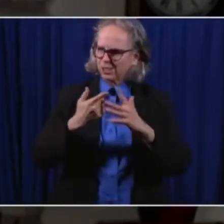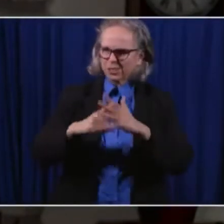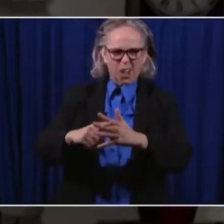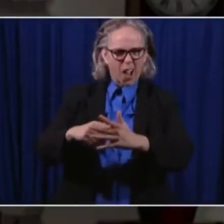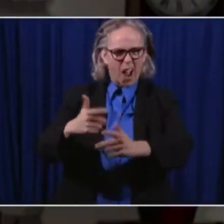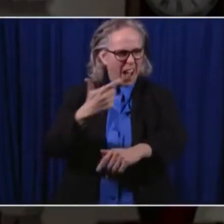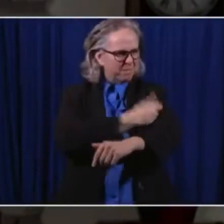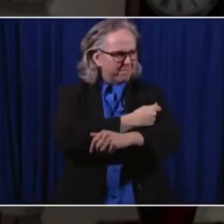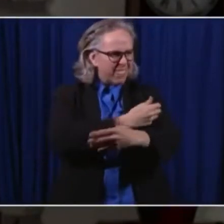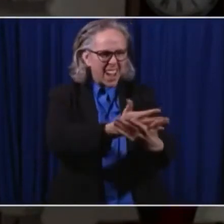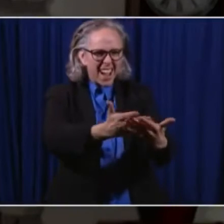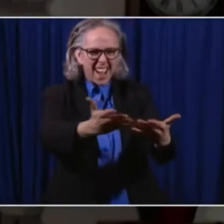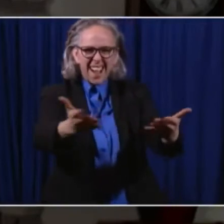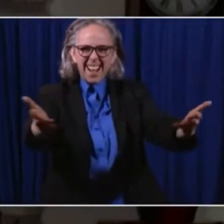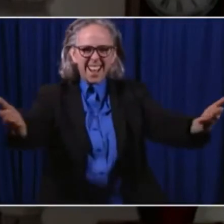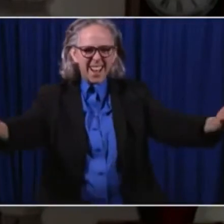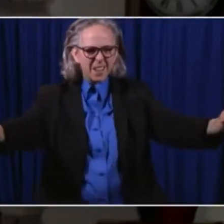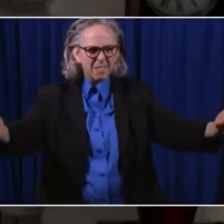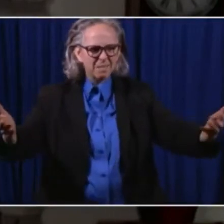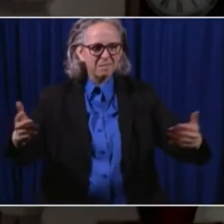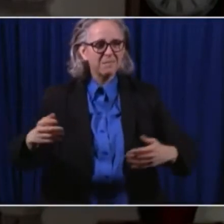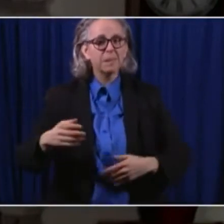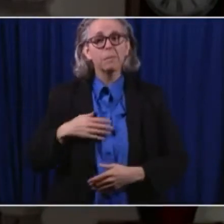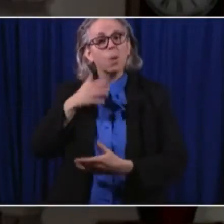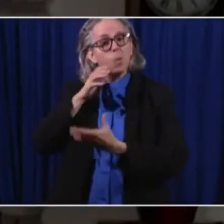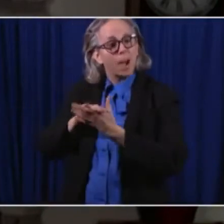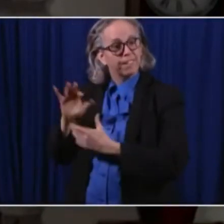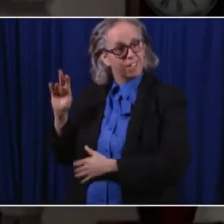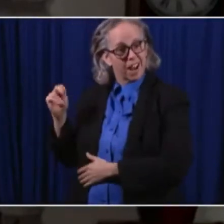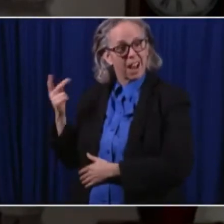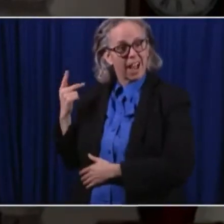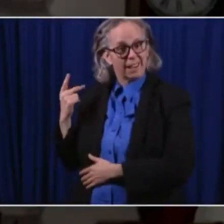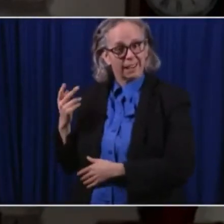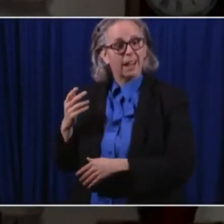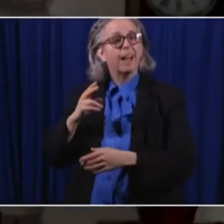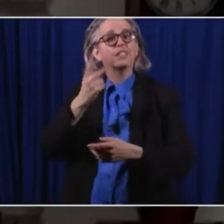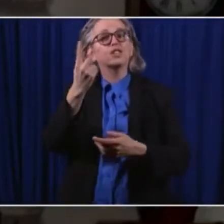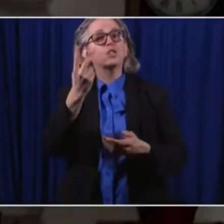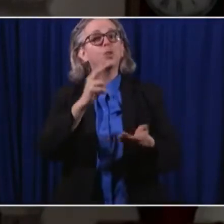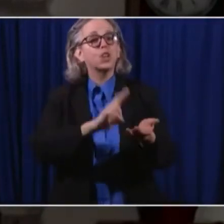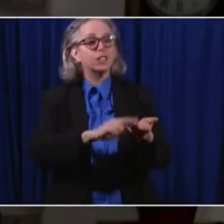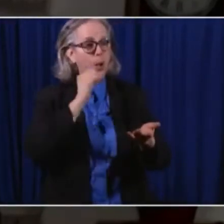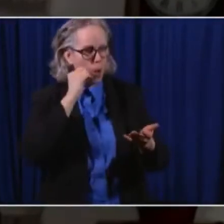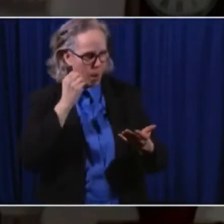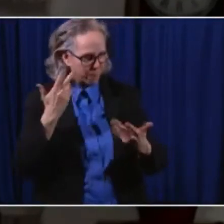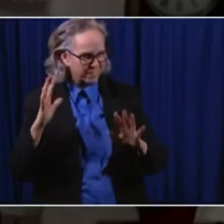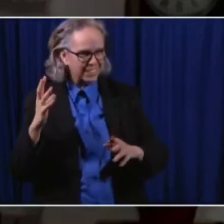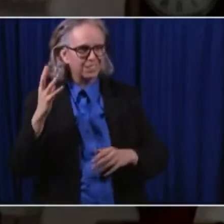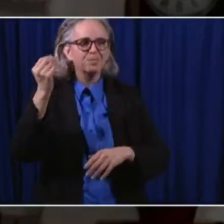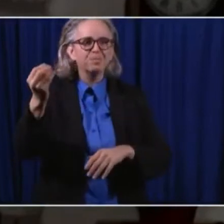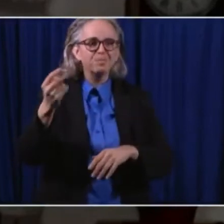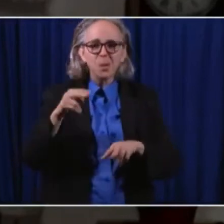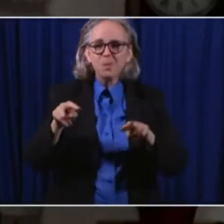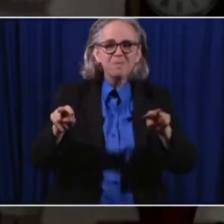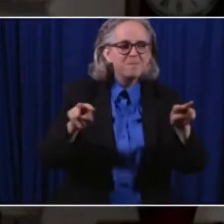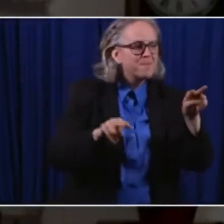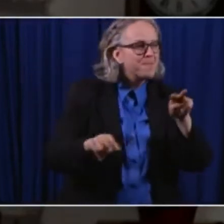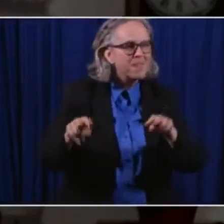visit 2 of the nursing homes when this was being done. We were outside, but able to talk with some of the staff and